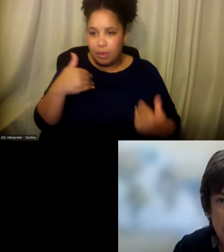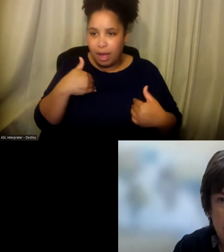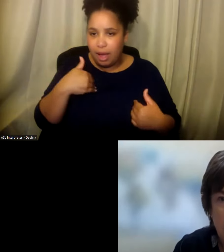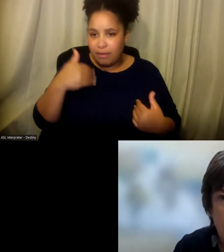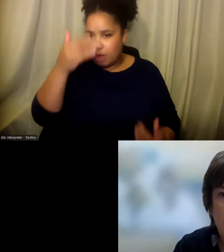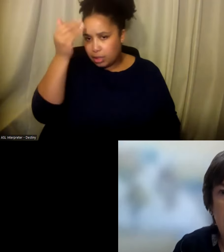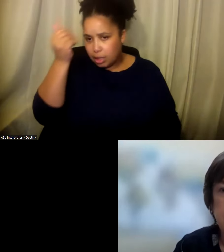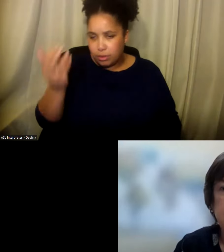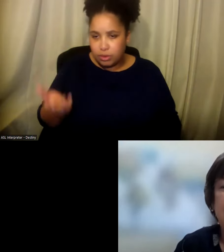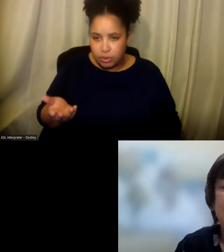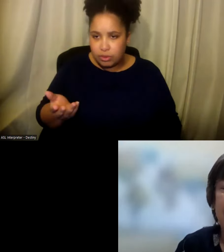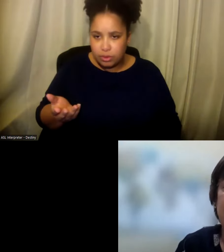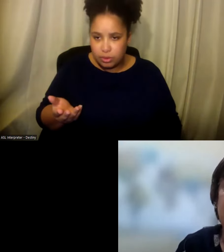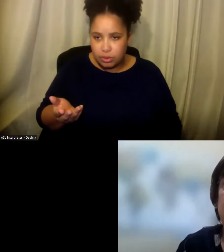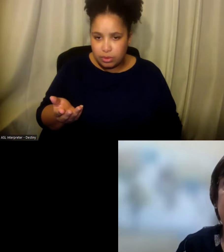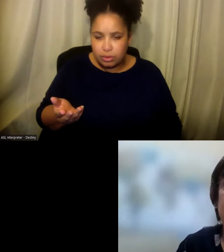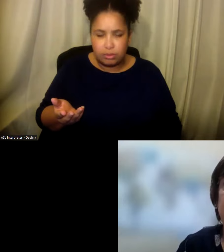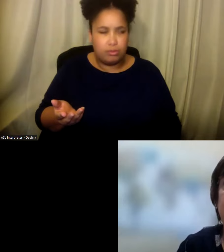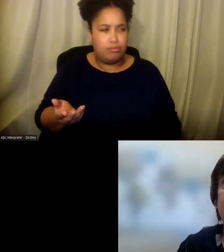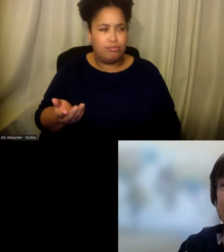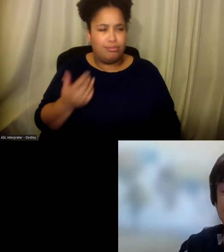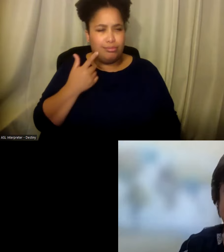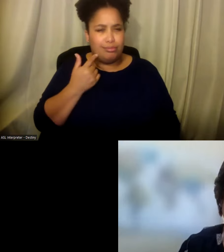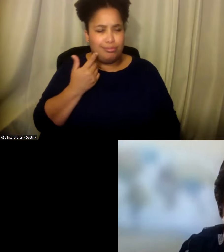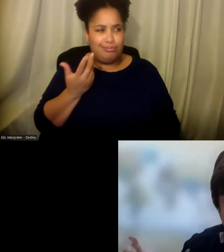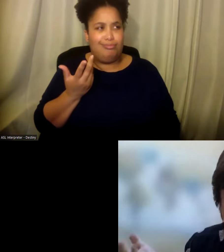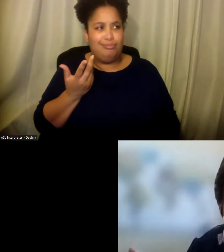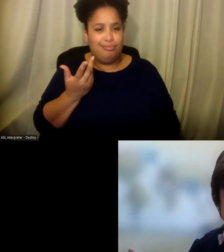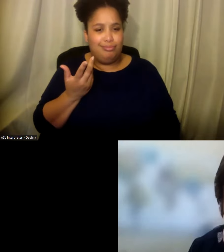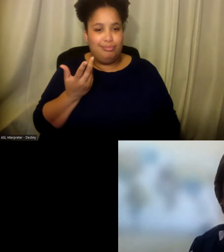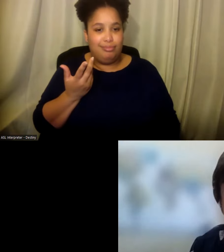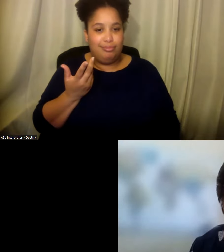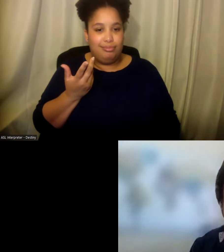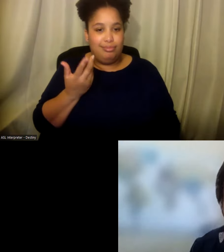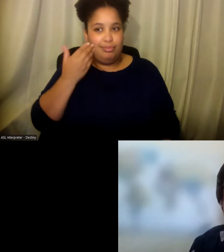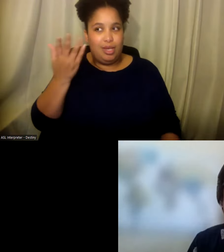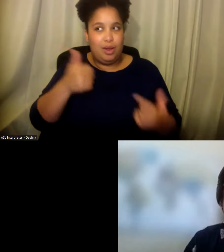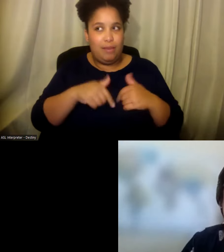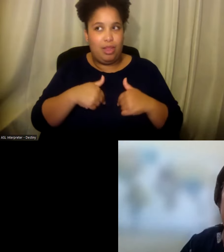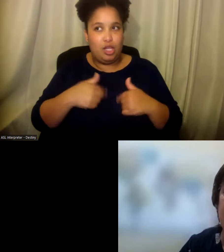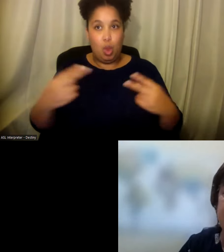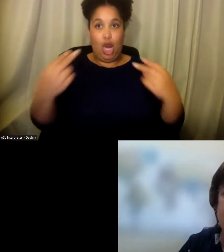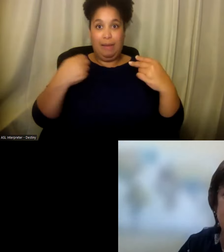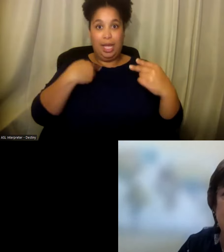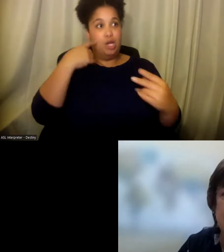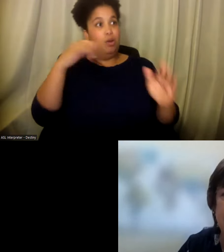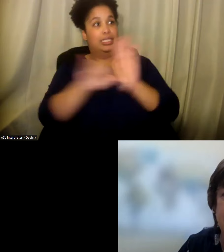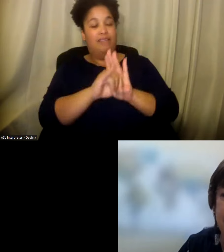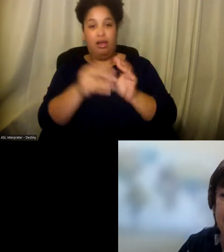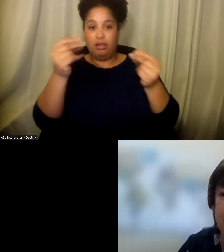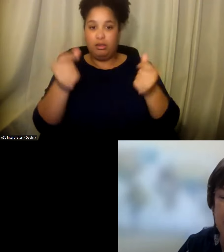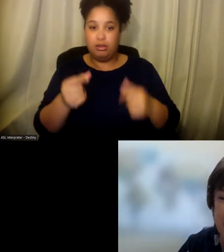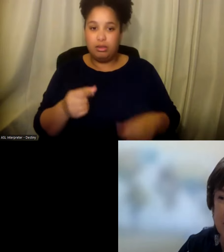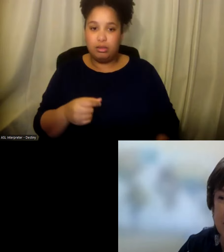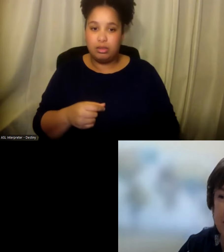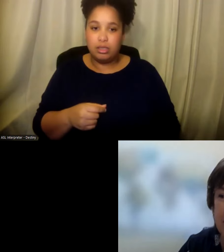Alzheimer's. And so, yeah, I'm like, okay, well, I guess, because I didn't know anything about it either. But that has been like